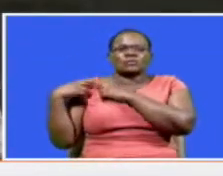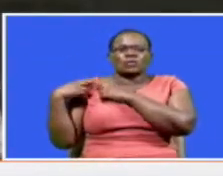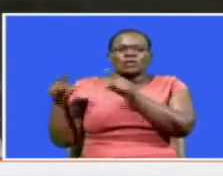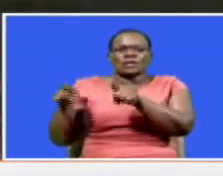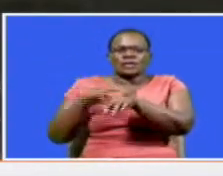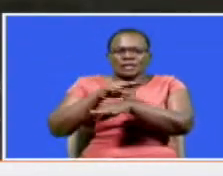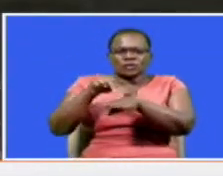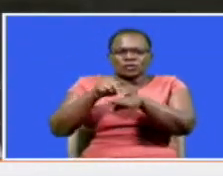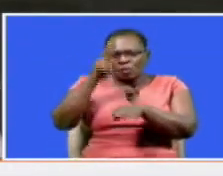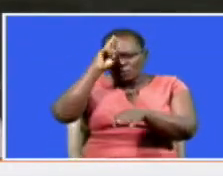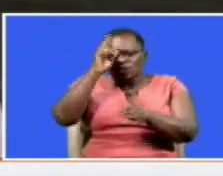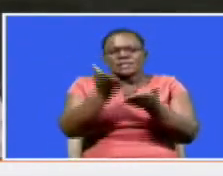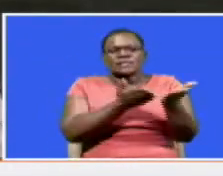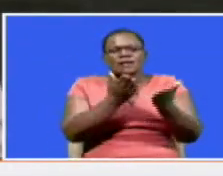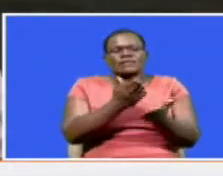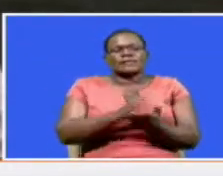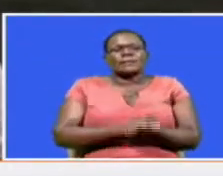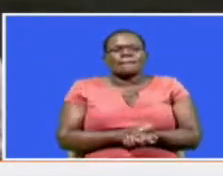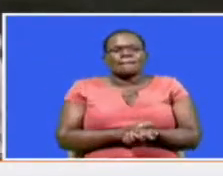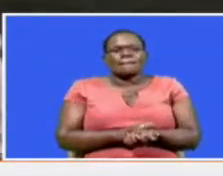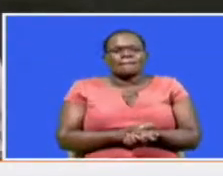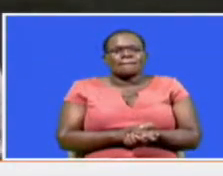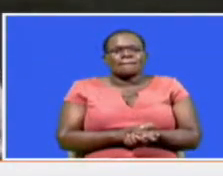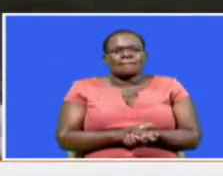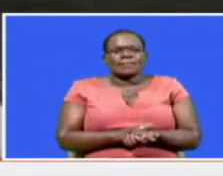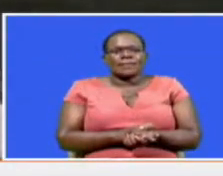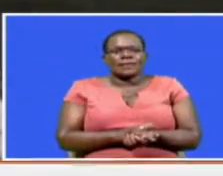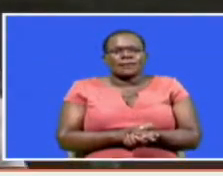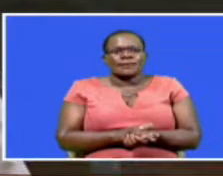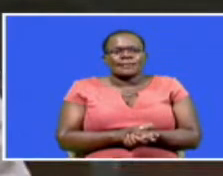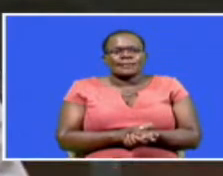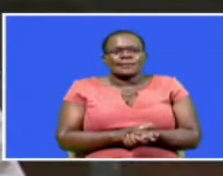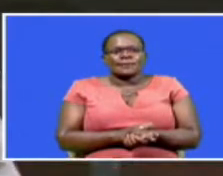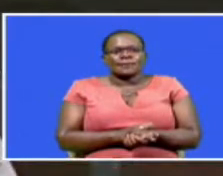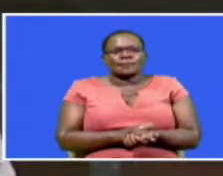the National Police Service. Alan Ochanda,